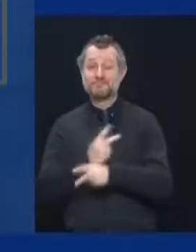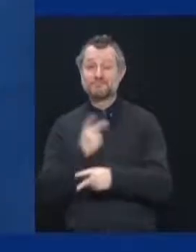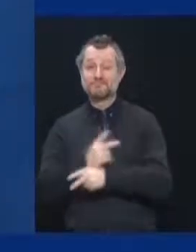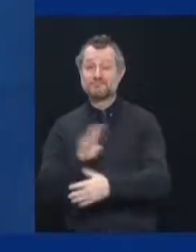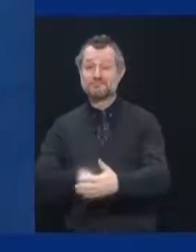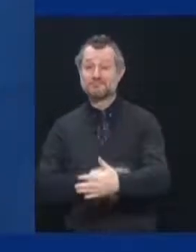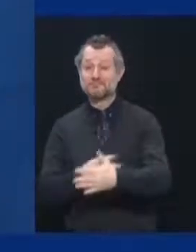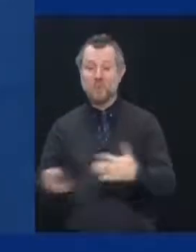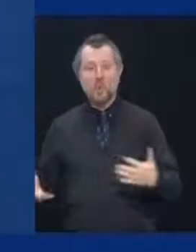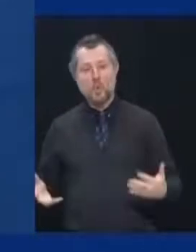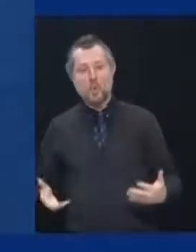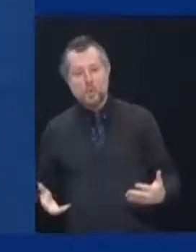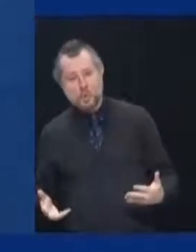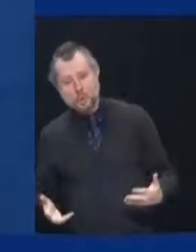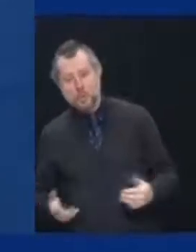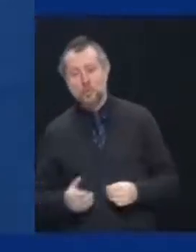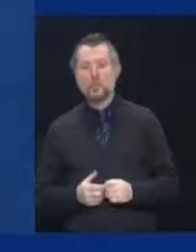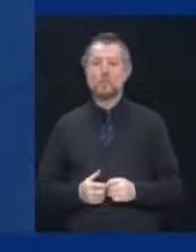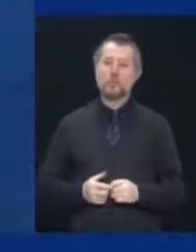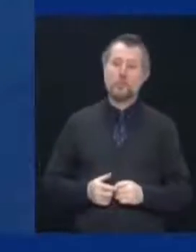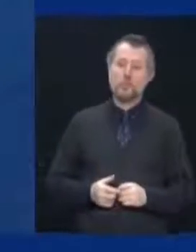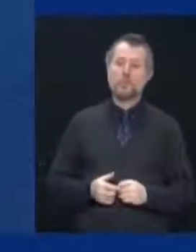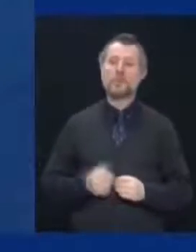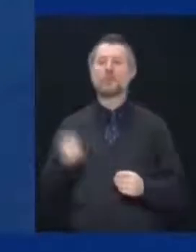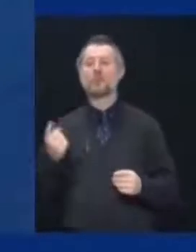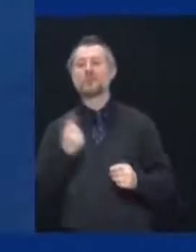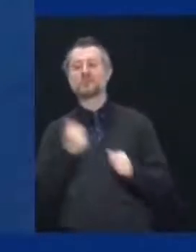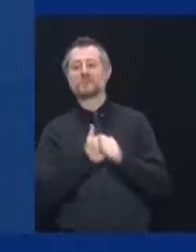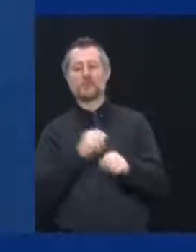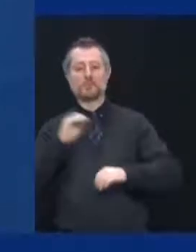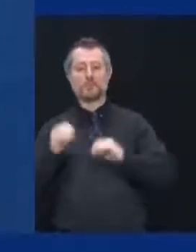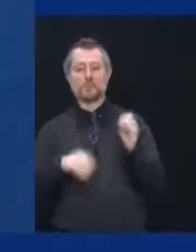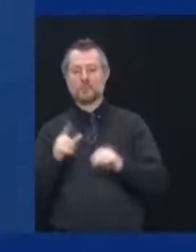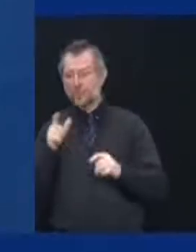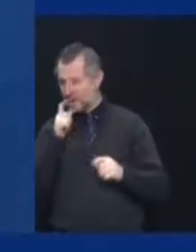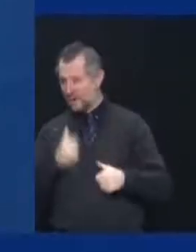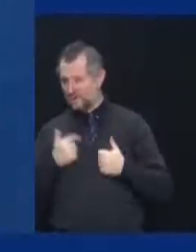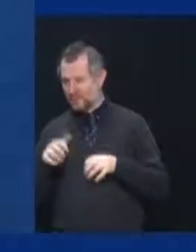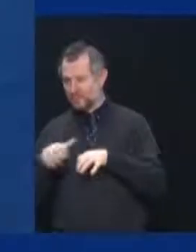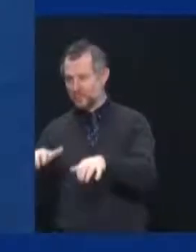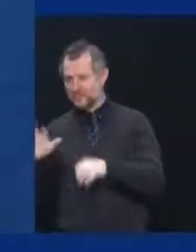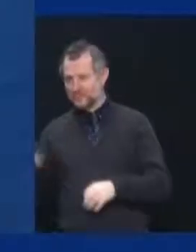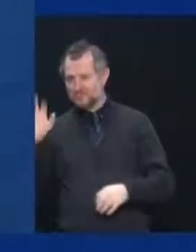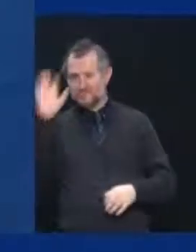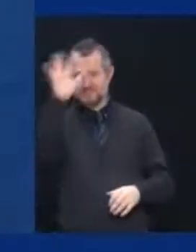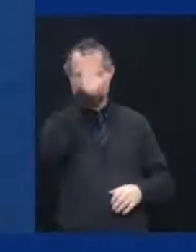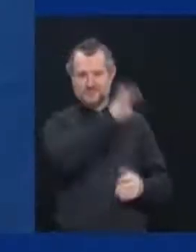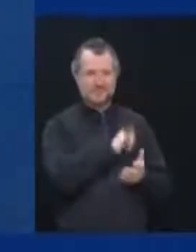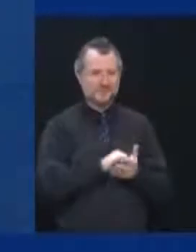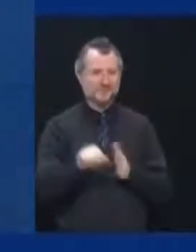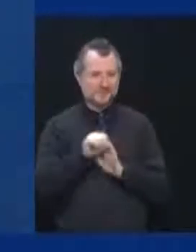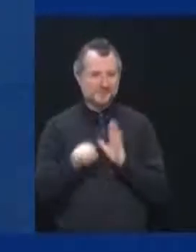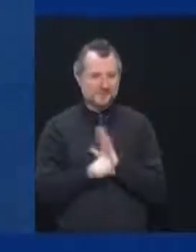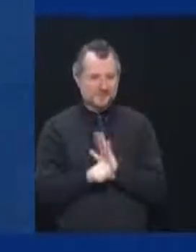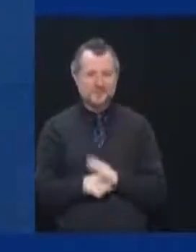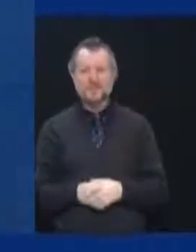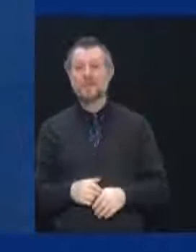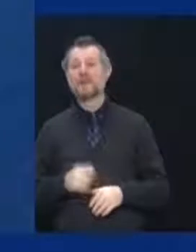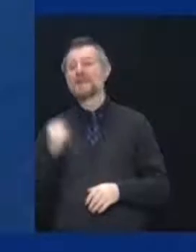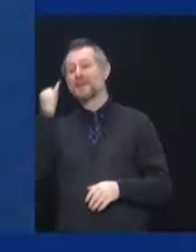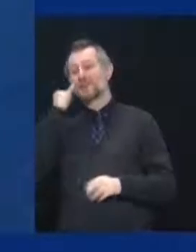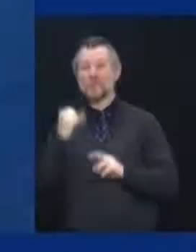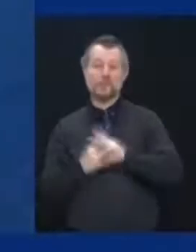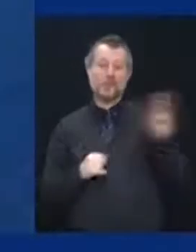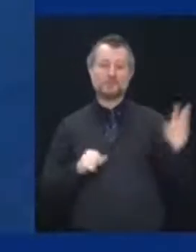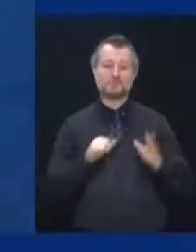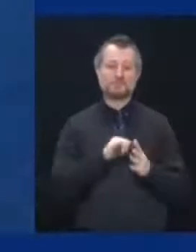is always proportionate regionally to the share of the population. So if Western New York is X percent